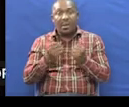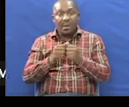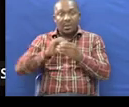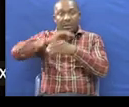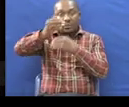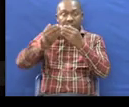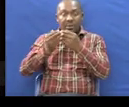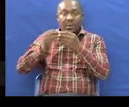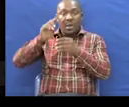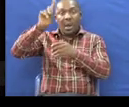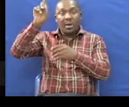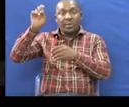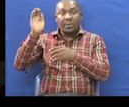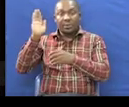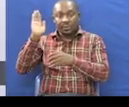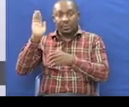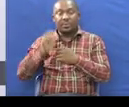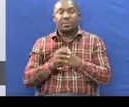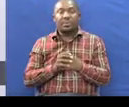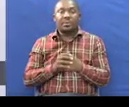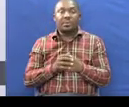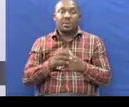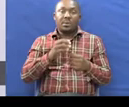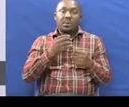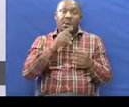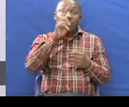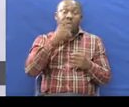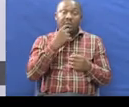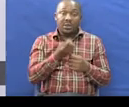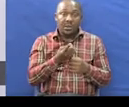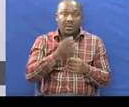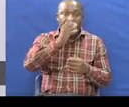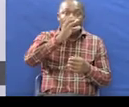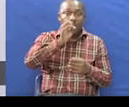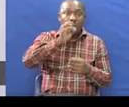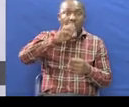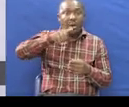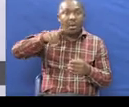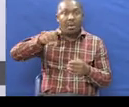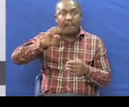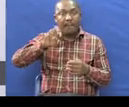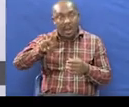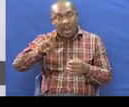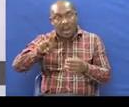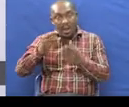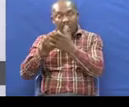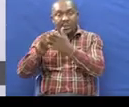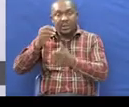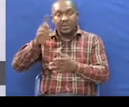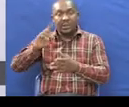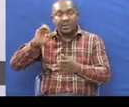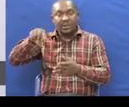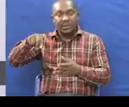question. Our question says that, are copper and zinc transition element? Where